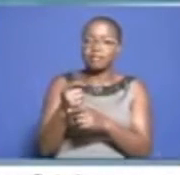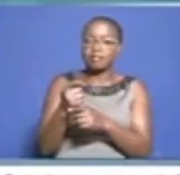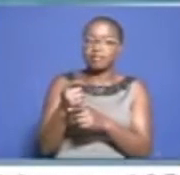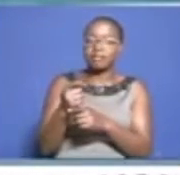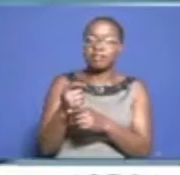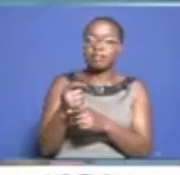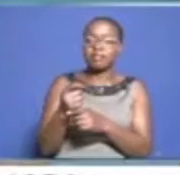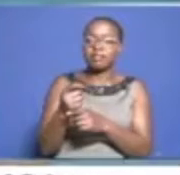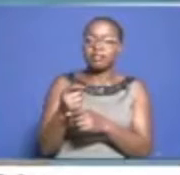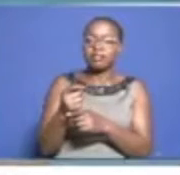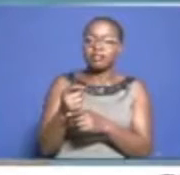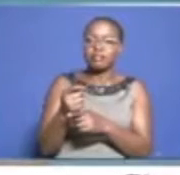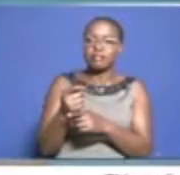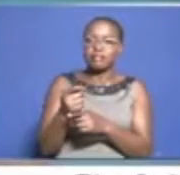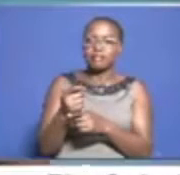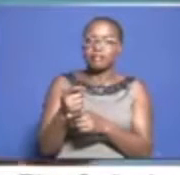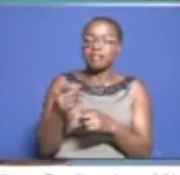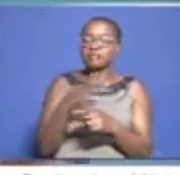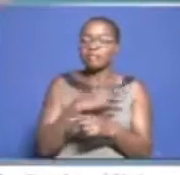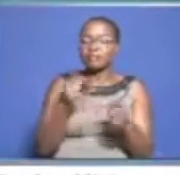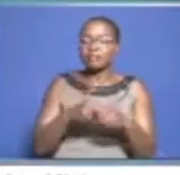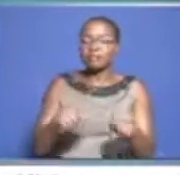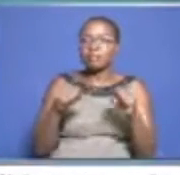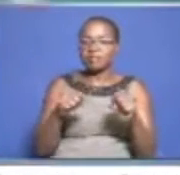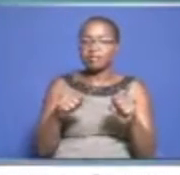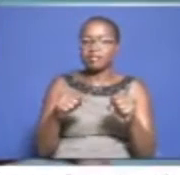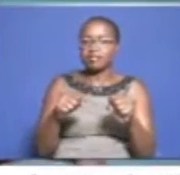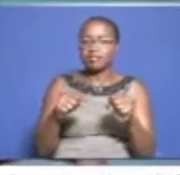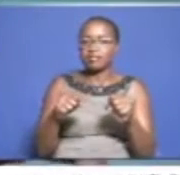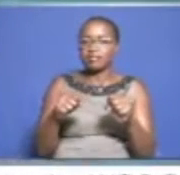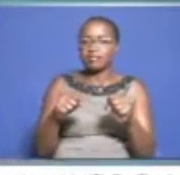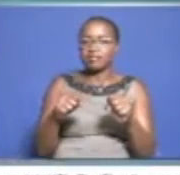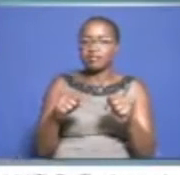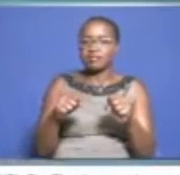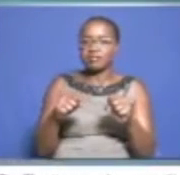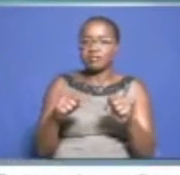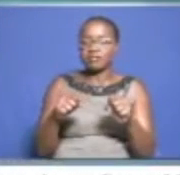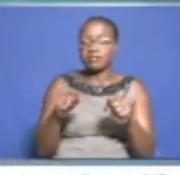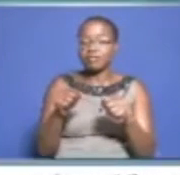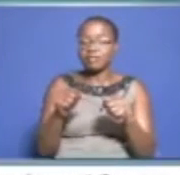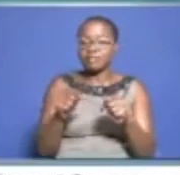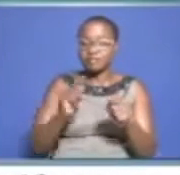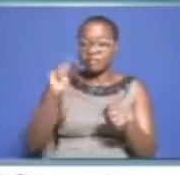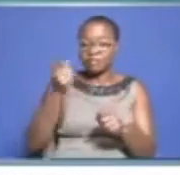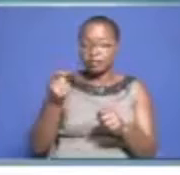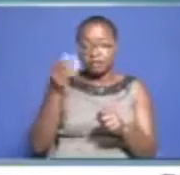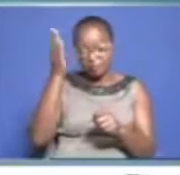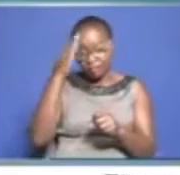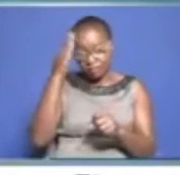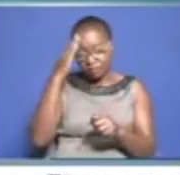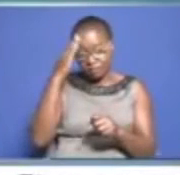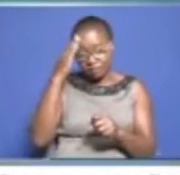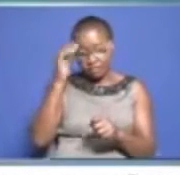differently, completely differently. And they were able to actually put it on the map. Mm-hmm. And by default also put Kenya on the world map. Yes,